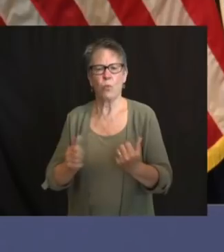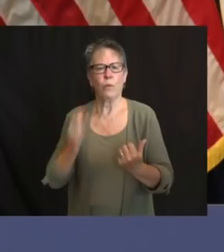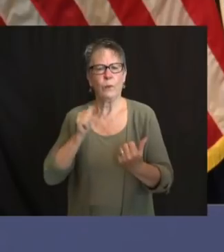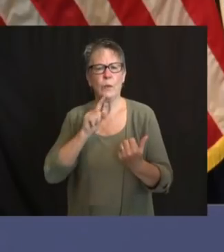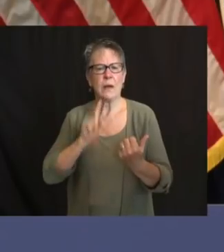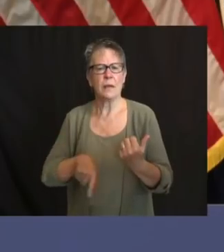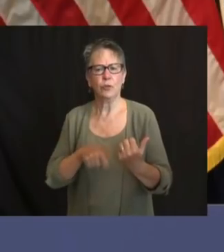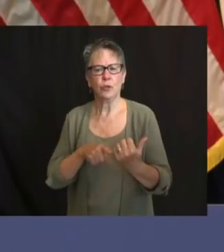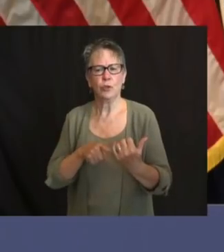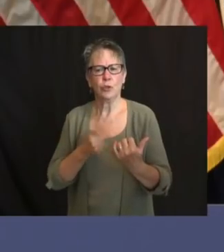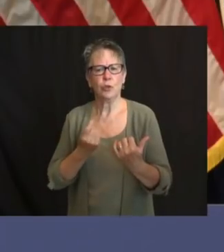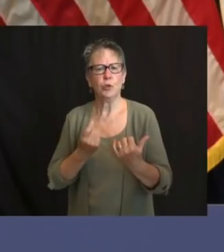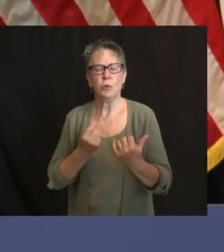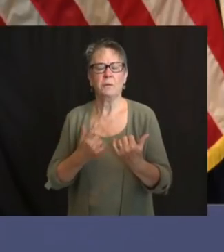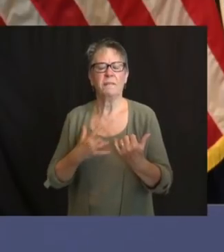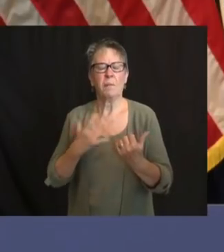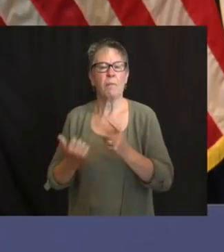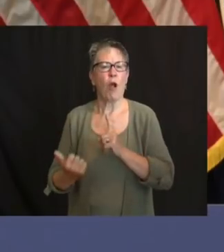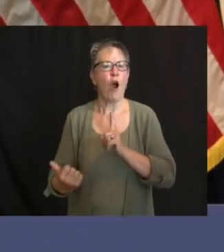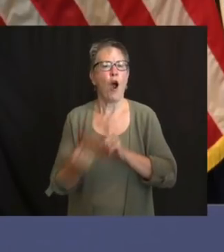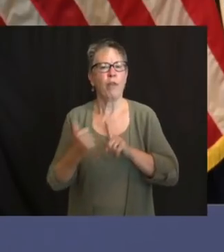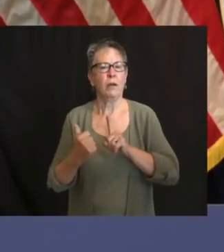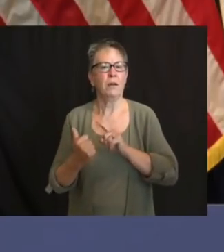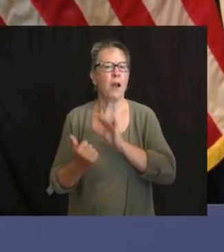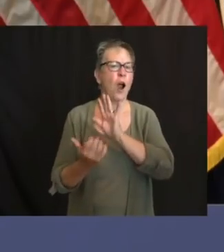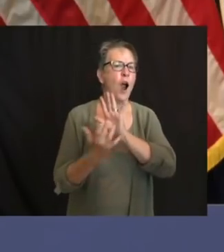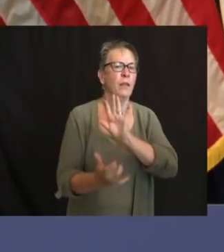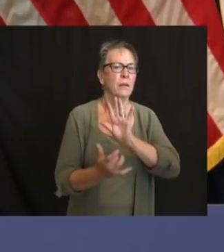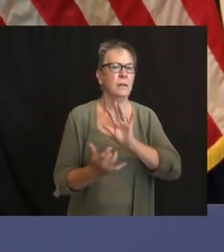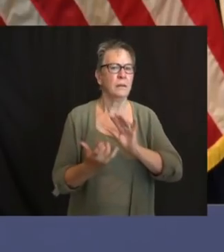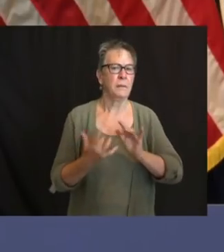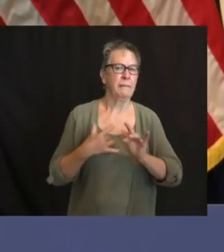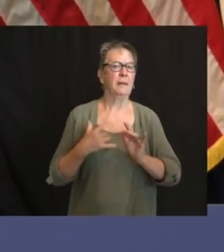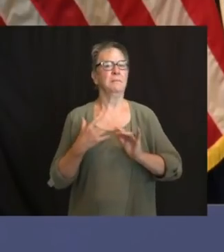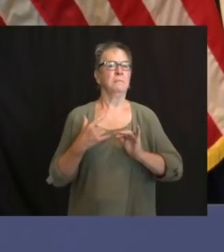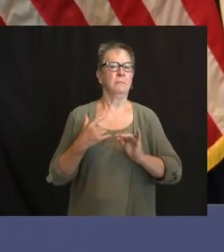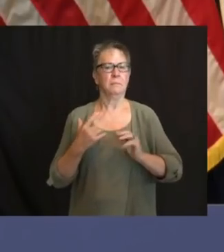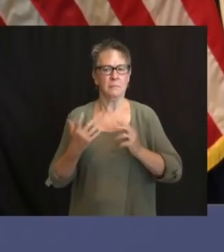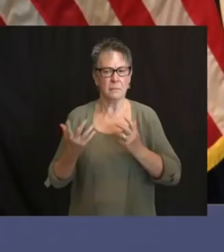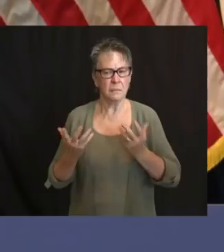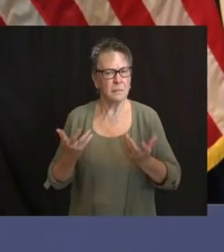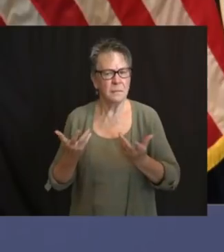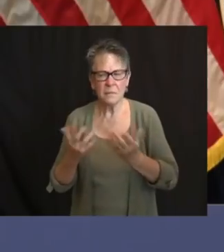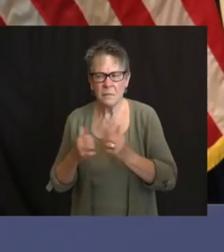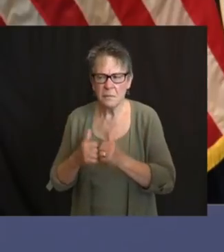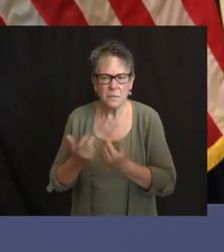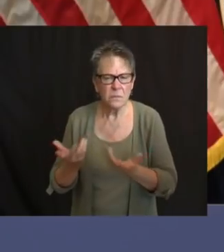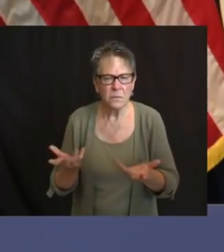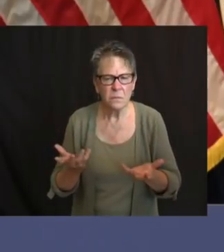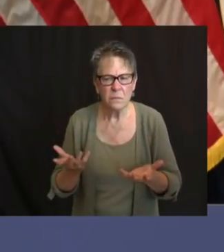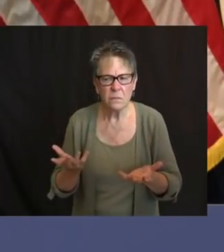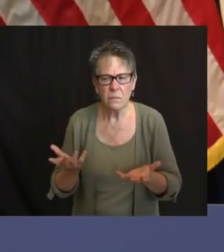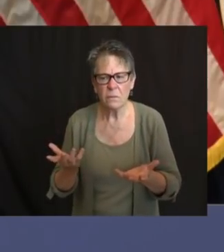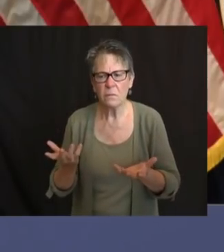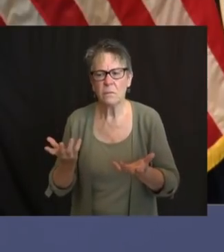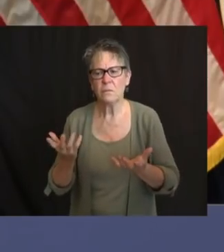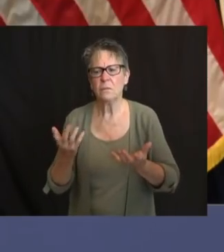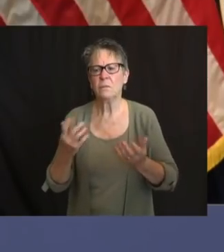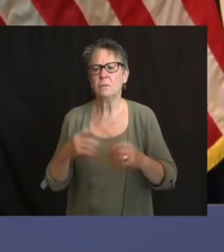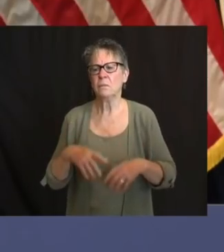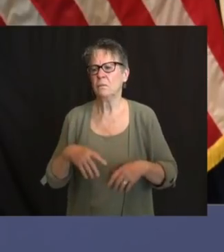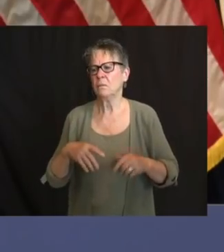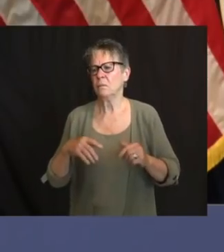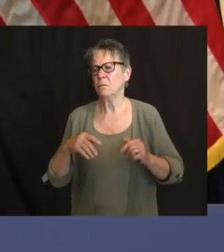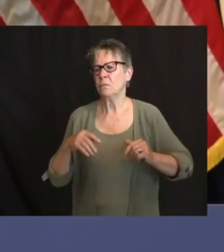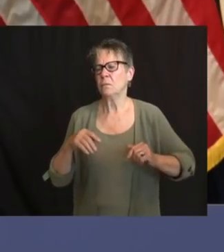people to connect, it's a problem. And then final one for the commissioner who needs no introduction. Nursing homes, any idea as to